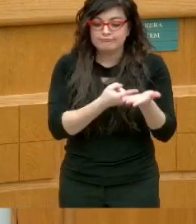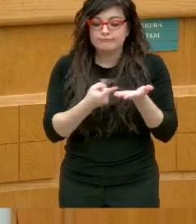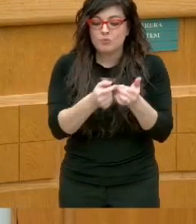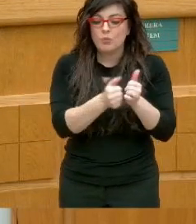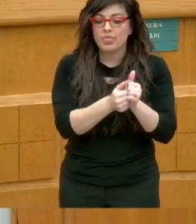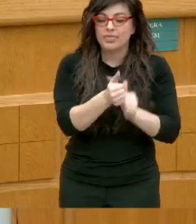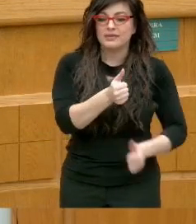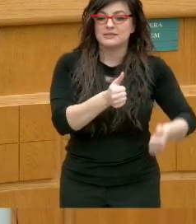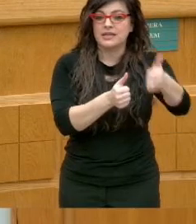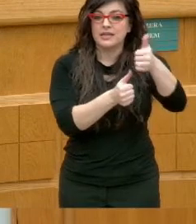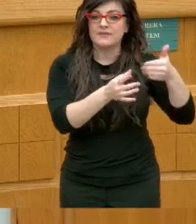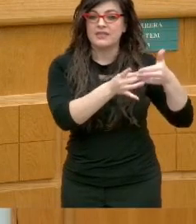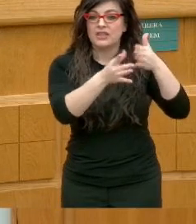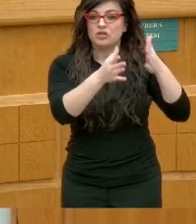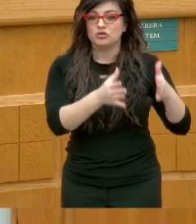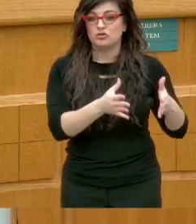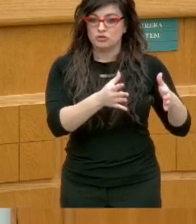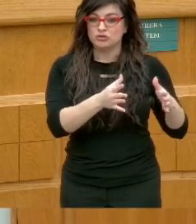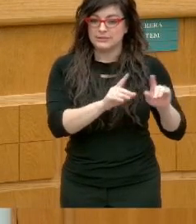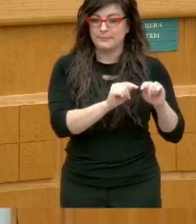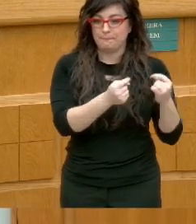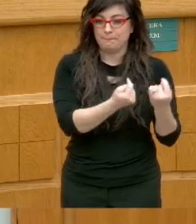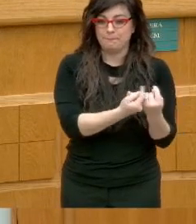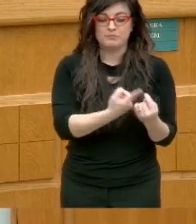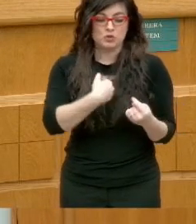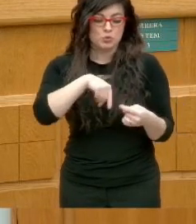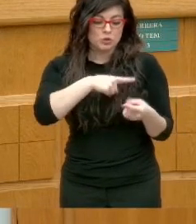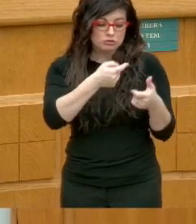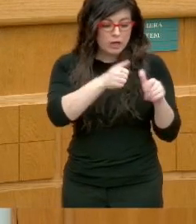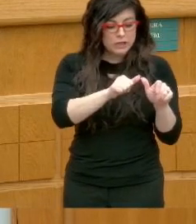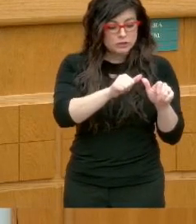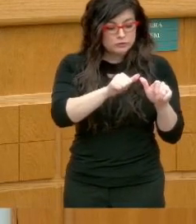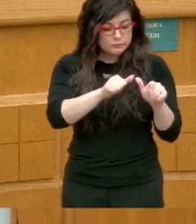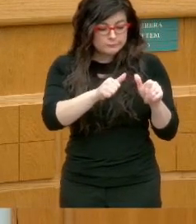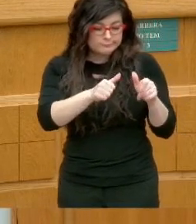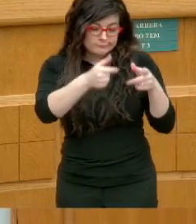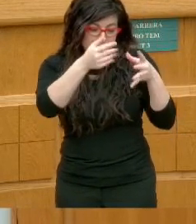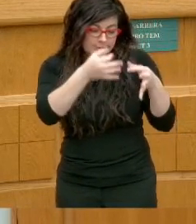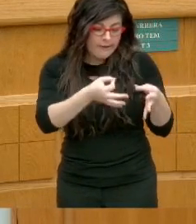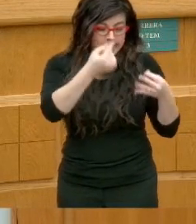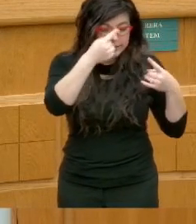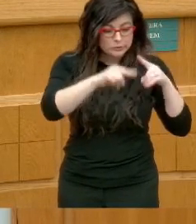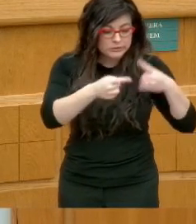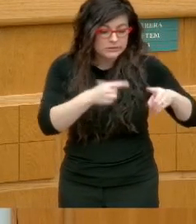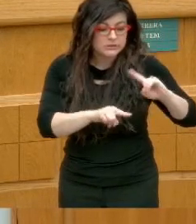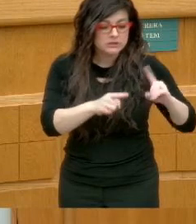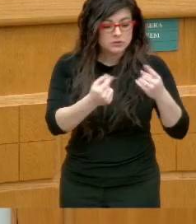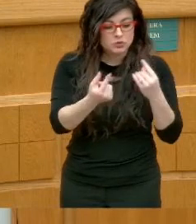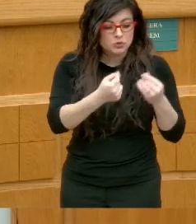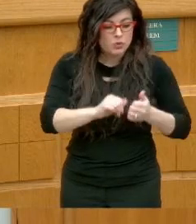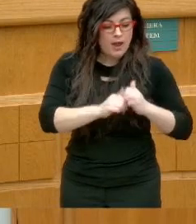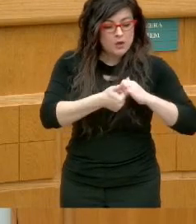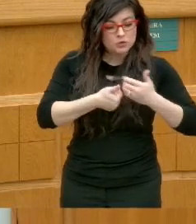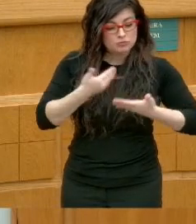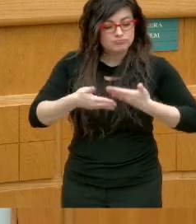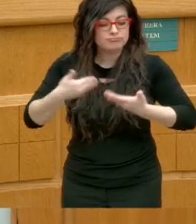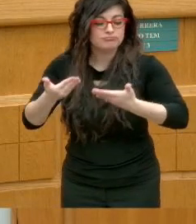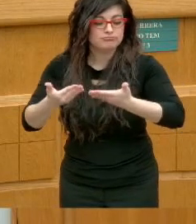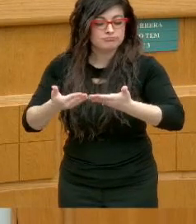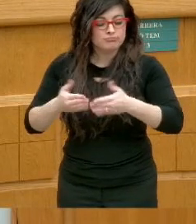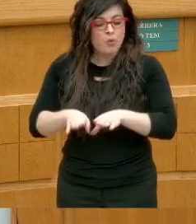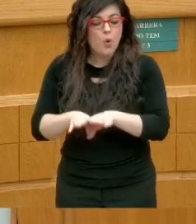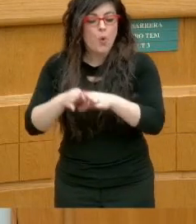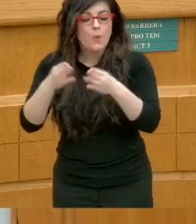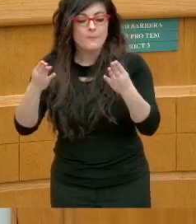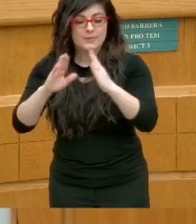developed as a team, we outlined a course of action to begin to adjust city services that have been